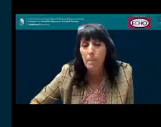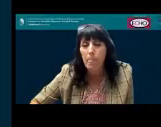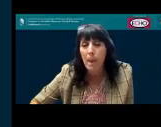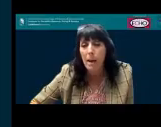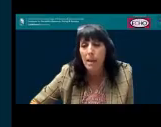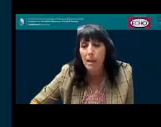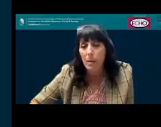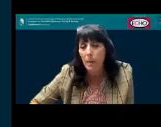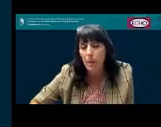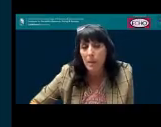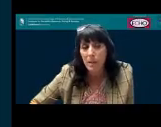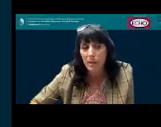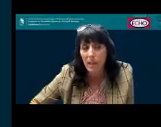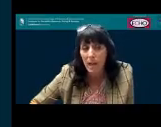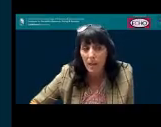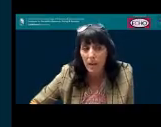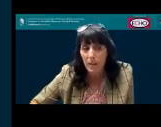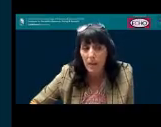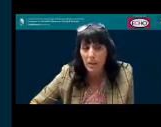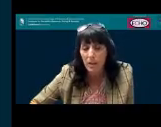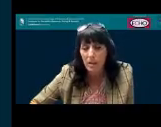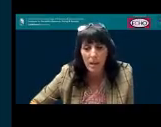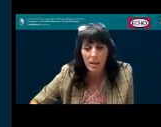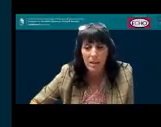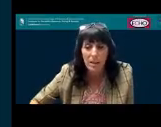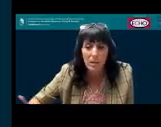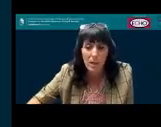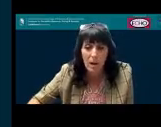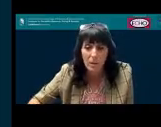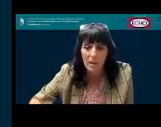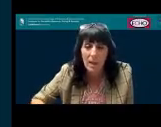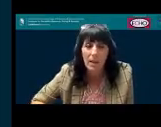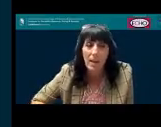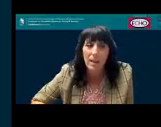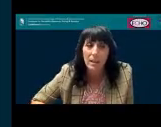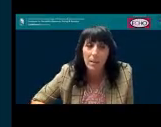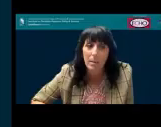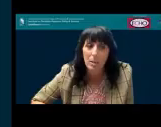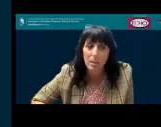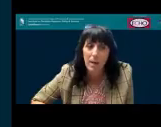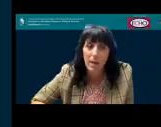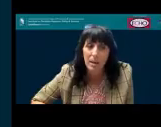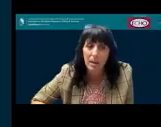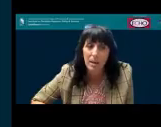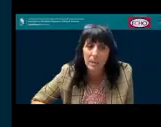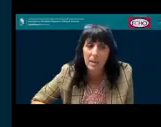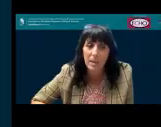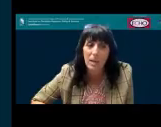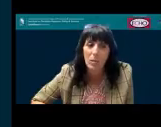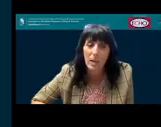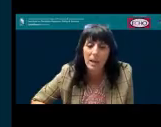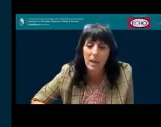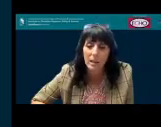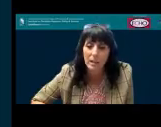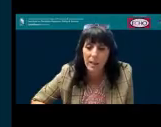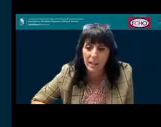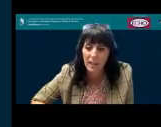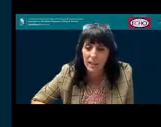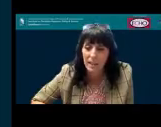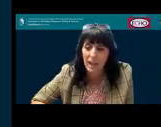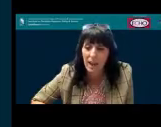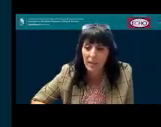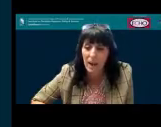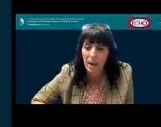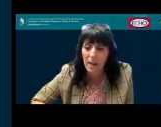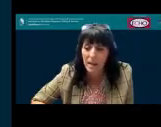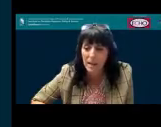one. The components of an ECHO session is that we always have a subject matter expert, and we are